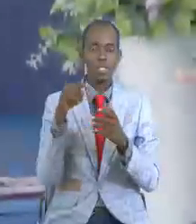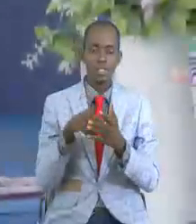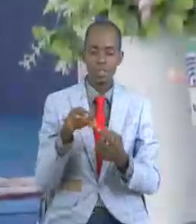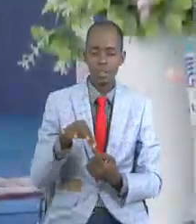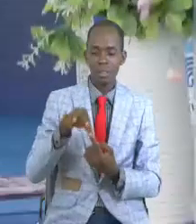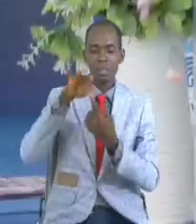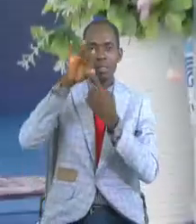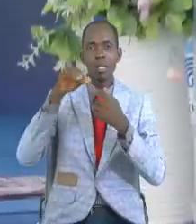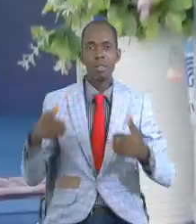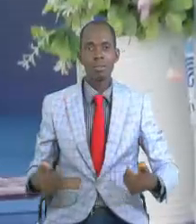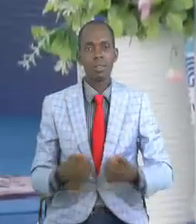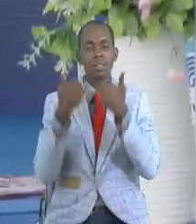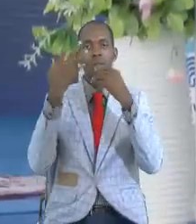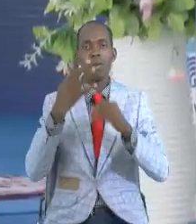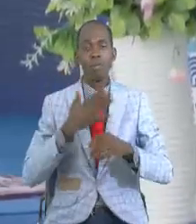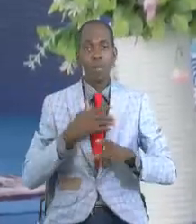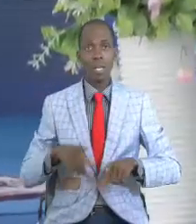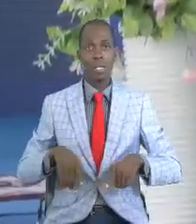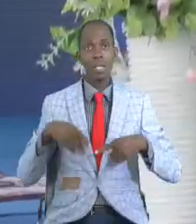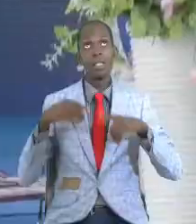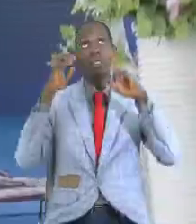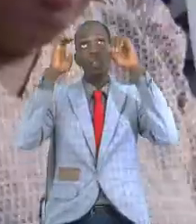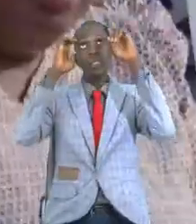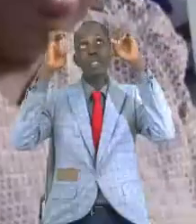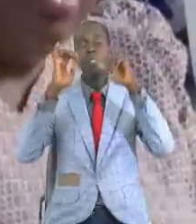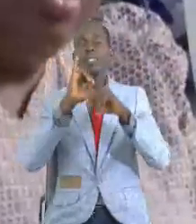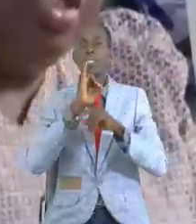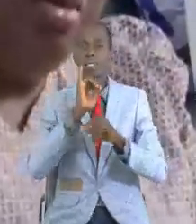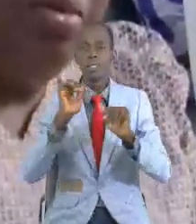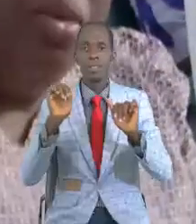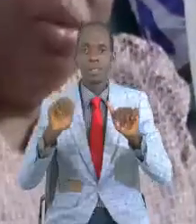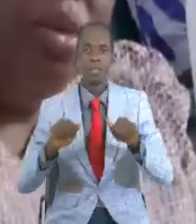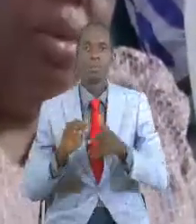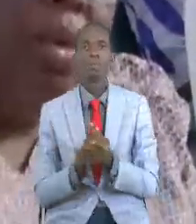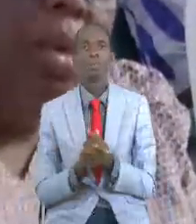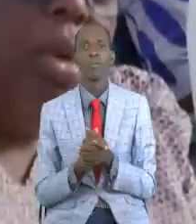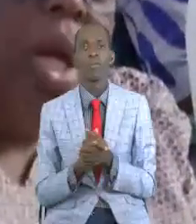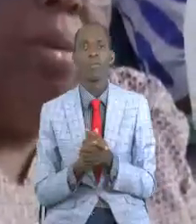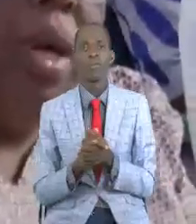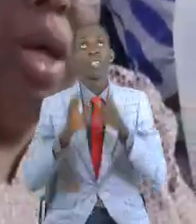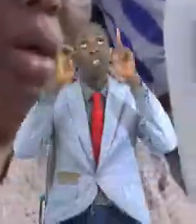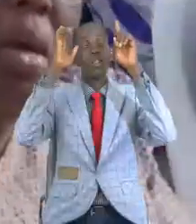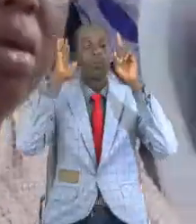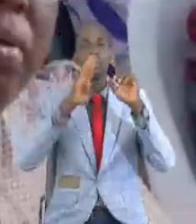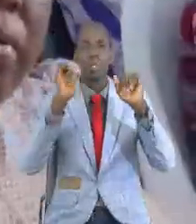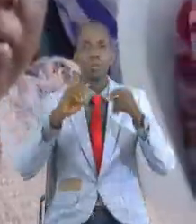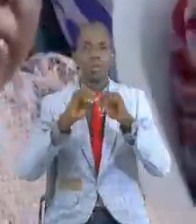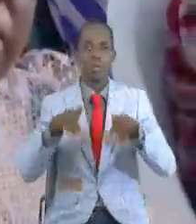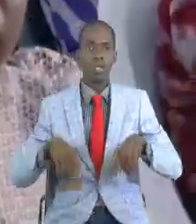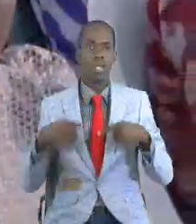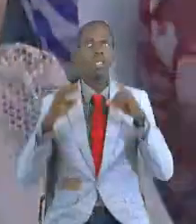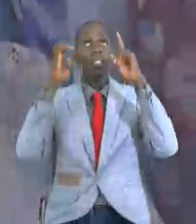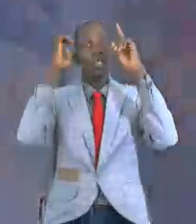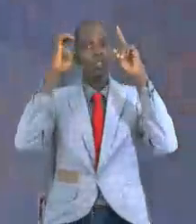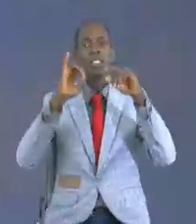life he is able to be able in your life he is able to save them to the